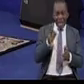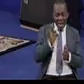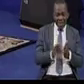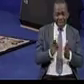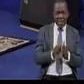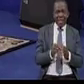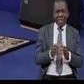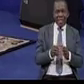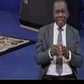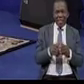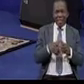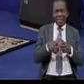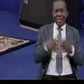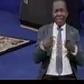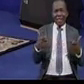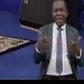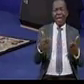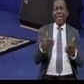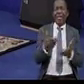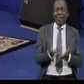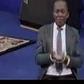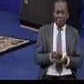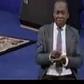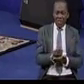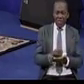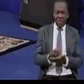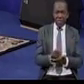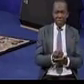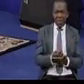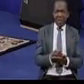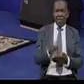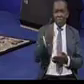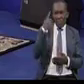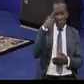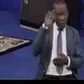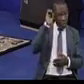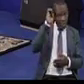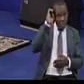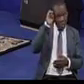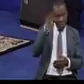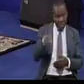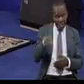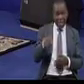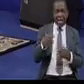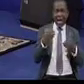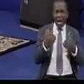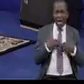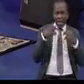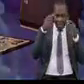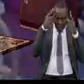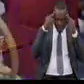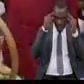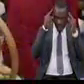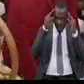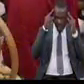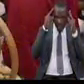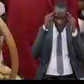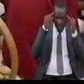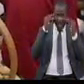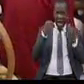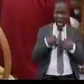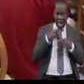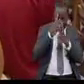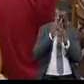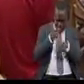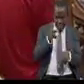Egypt, for he had respect unto the recompense of the reward. Verse 27, in verse